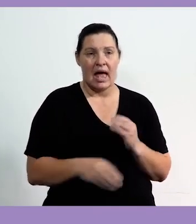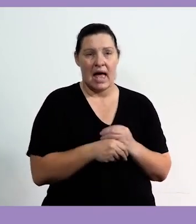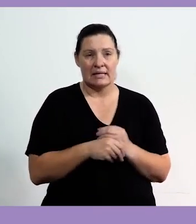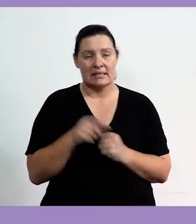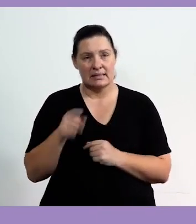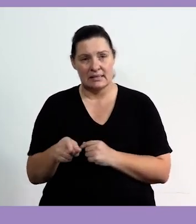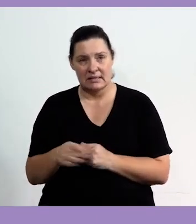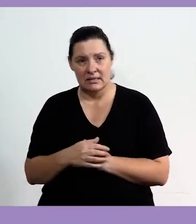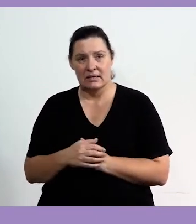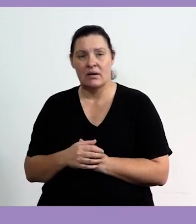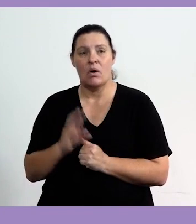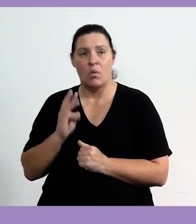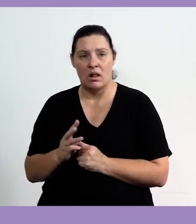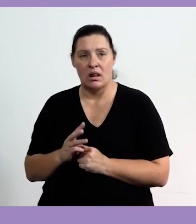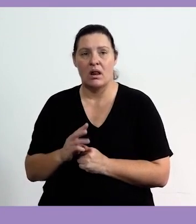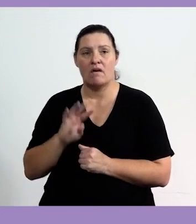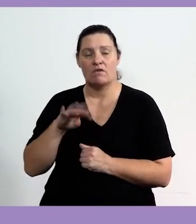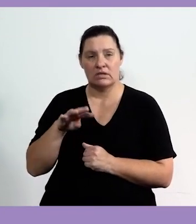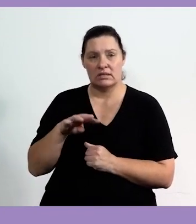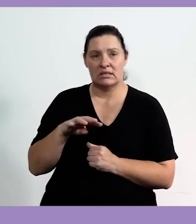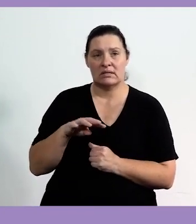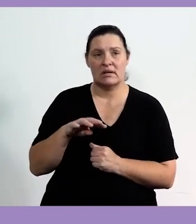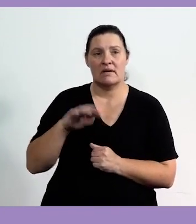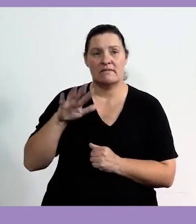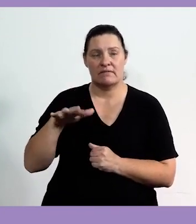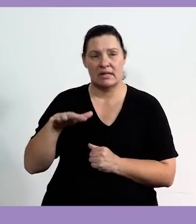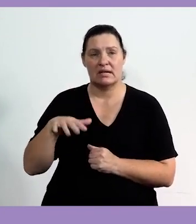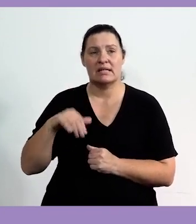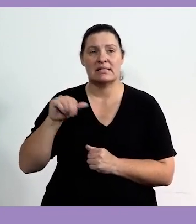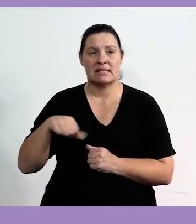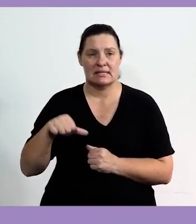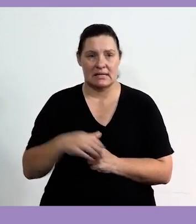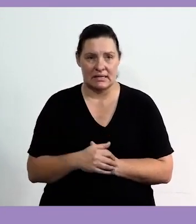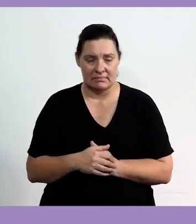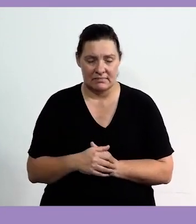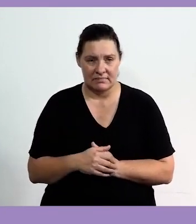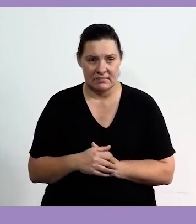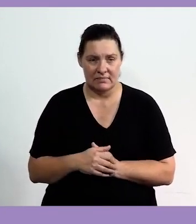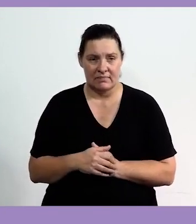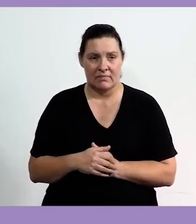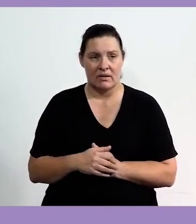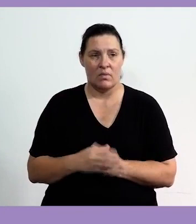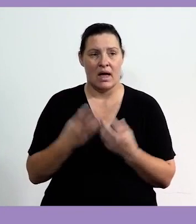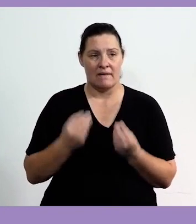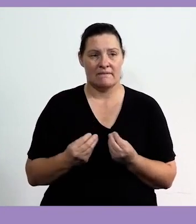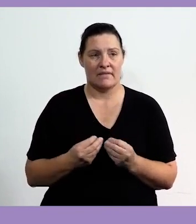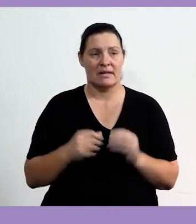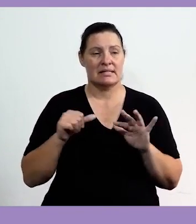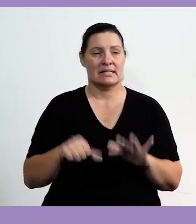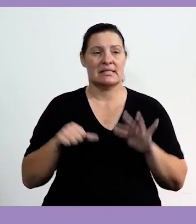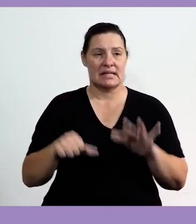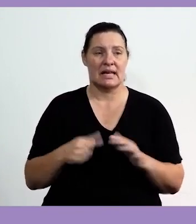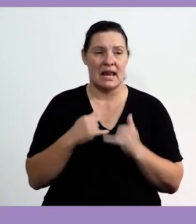we added this last one, which now will give us 14, 15, and 16. So now we